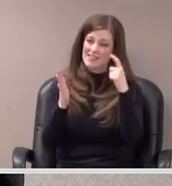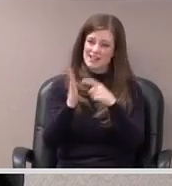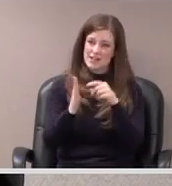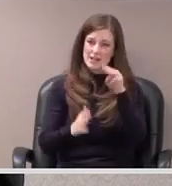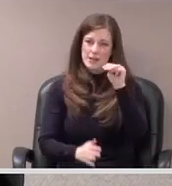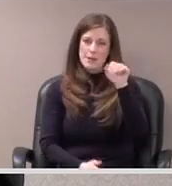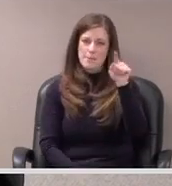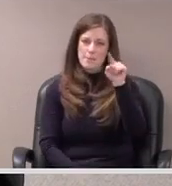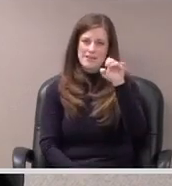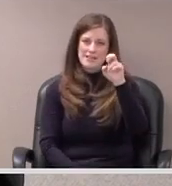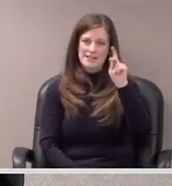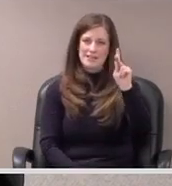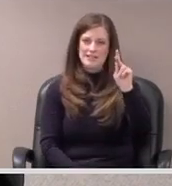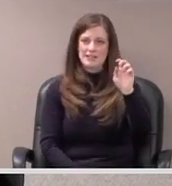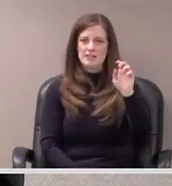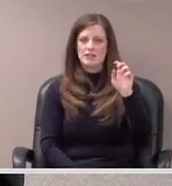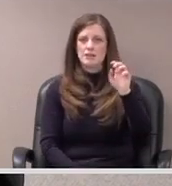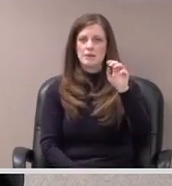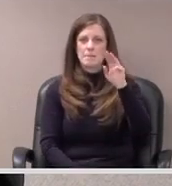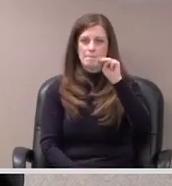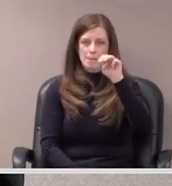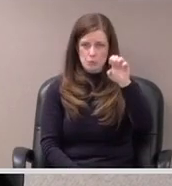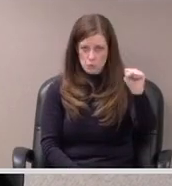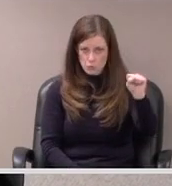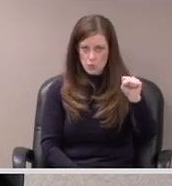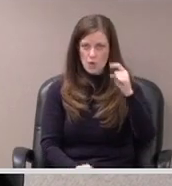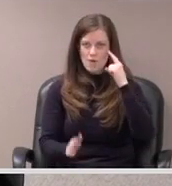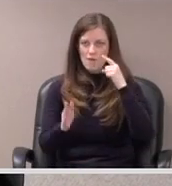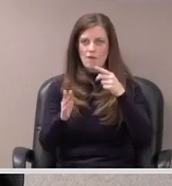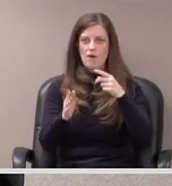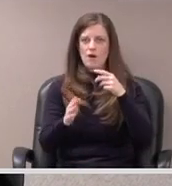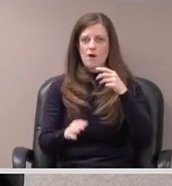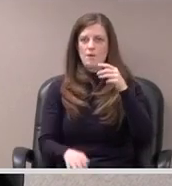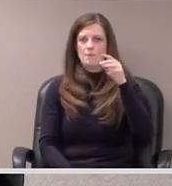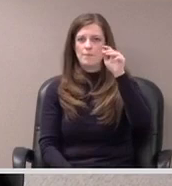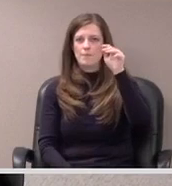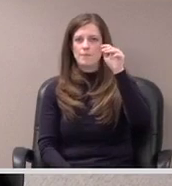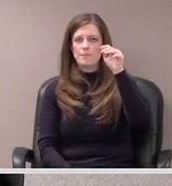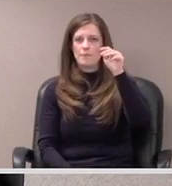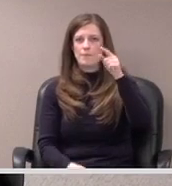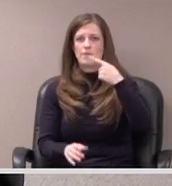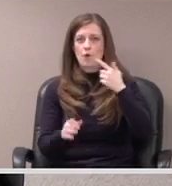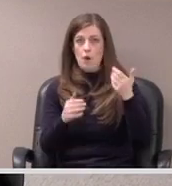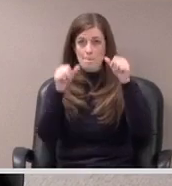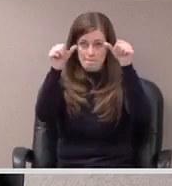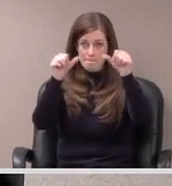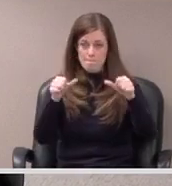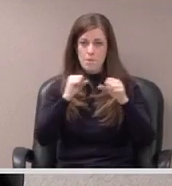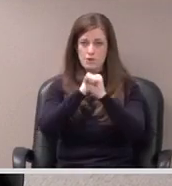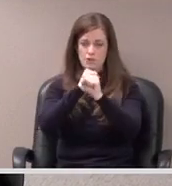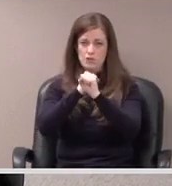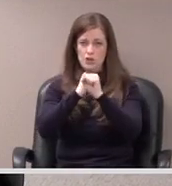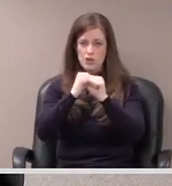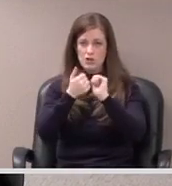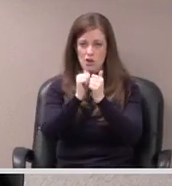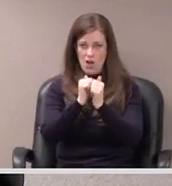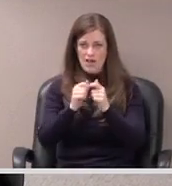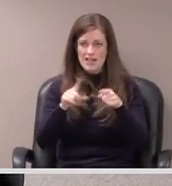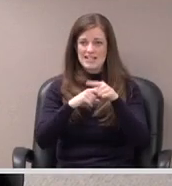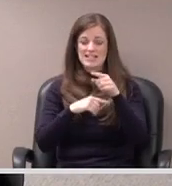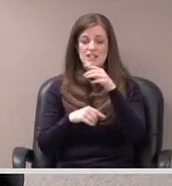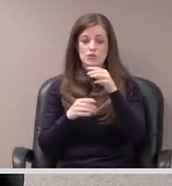Mazeek Middle School student Audrey Bruce for winning the Team Kentucky Inauguration Poster Contest. Students ages 6